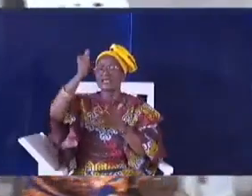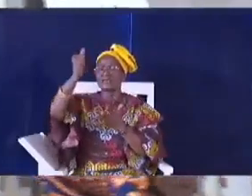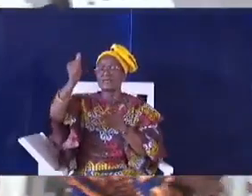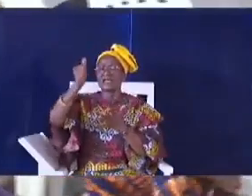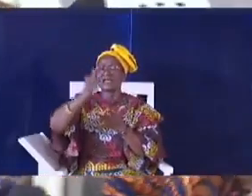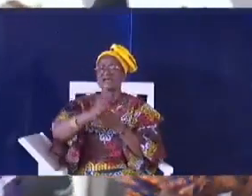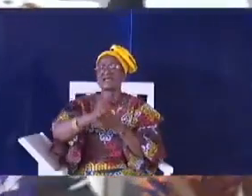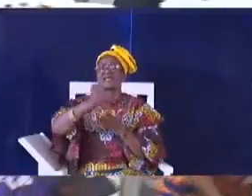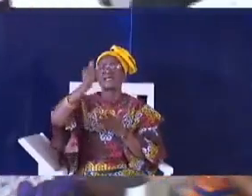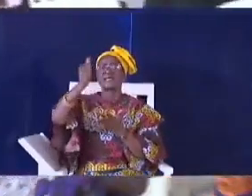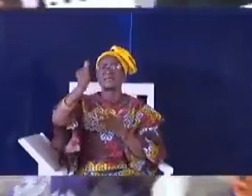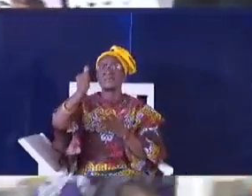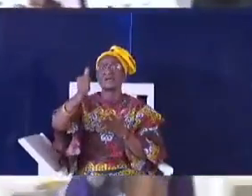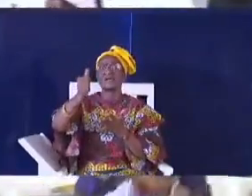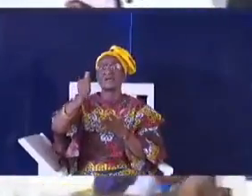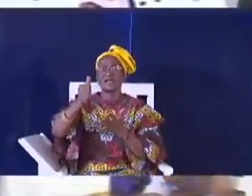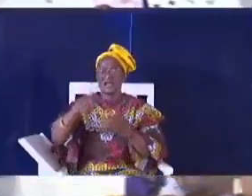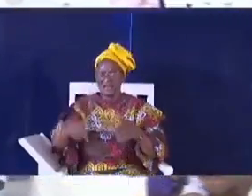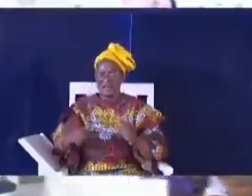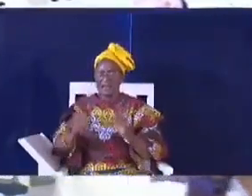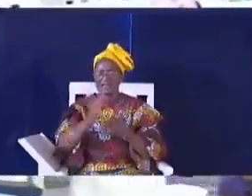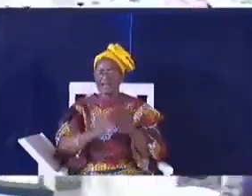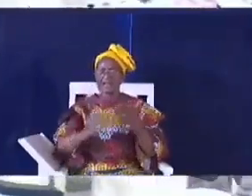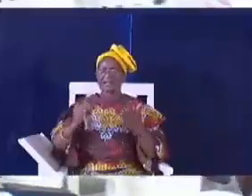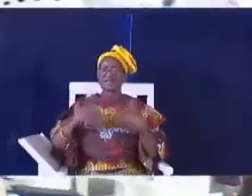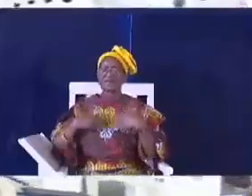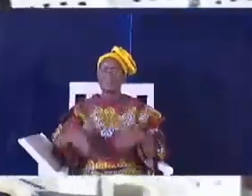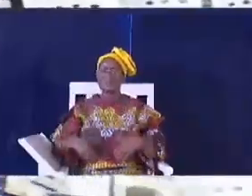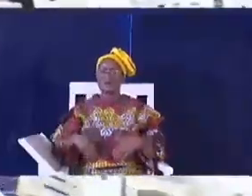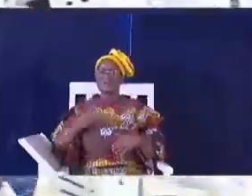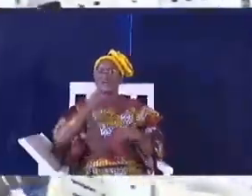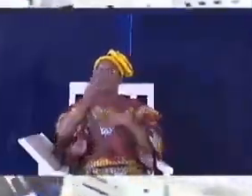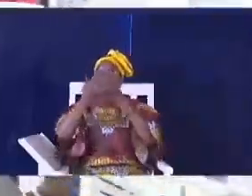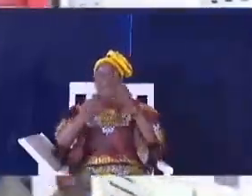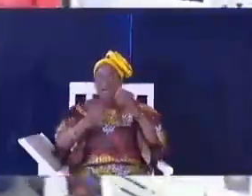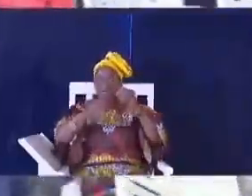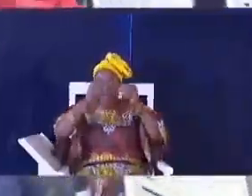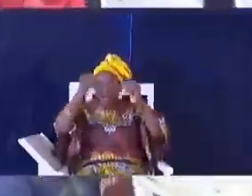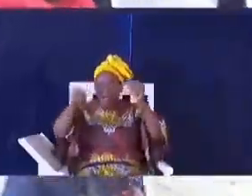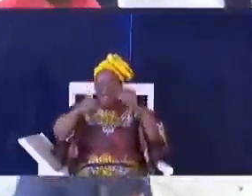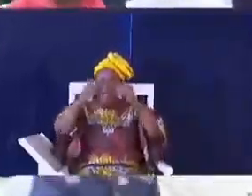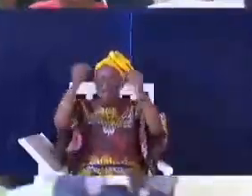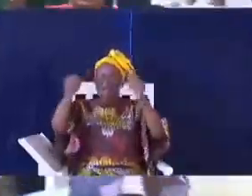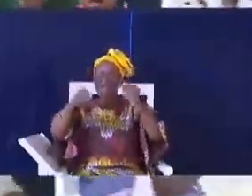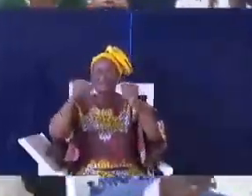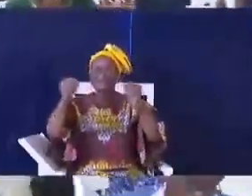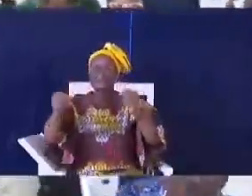Amen. Well, let somebody shout hallelujah.